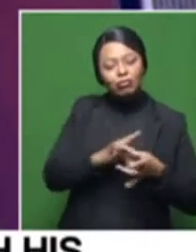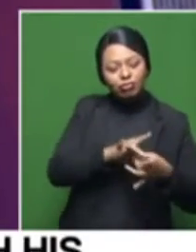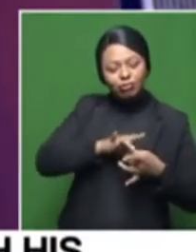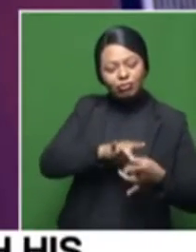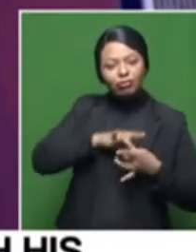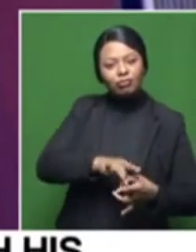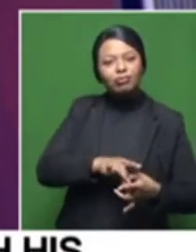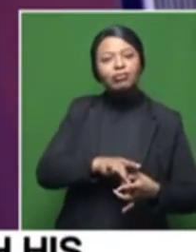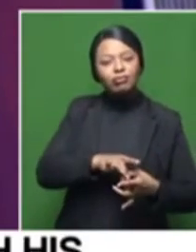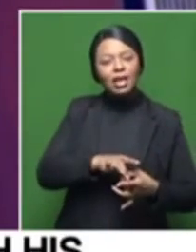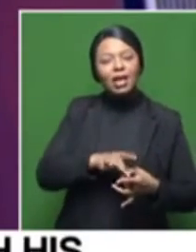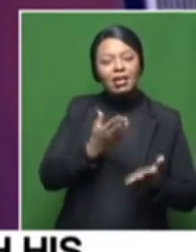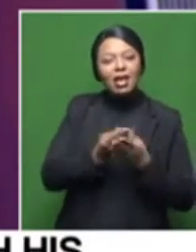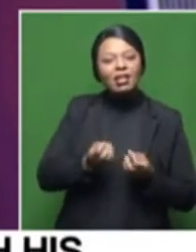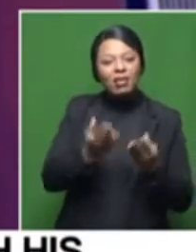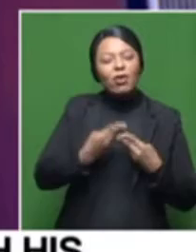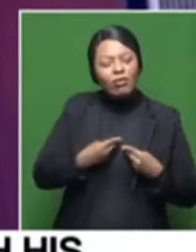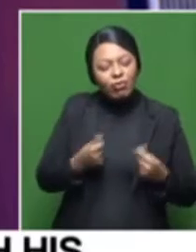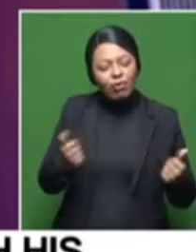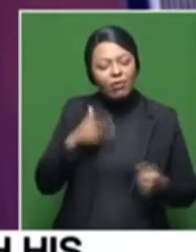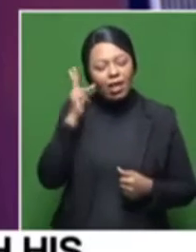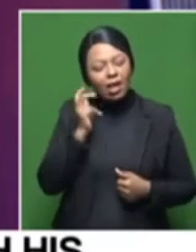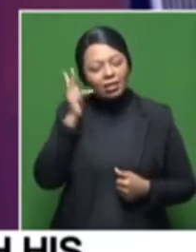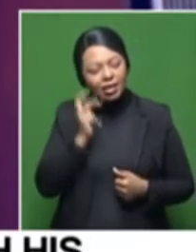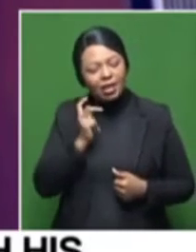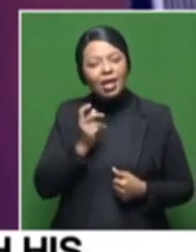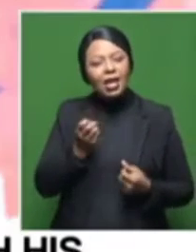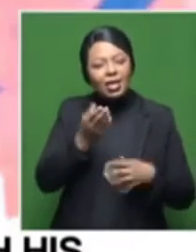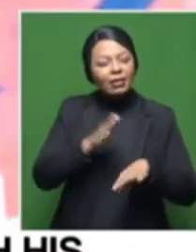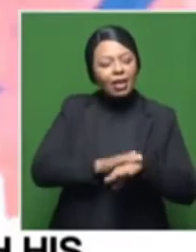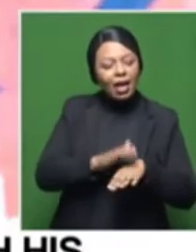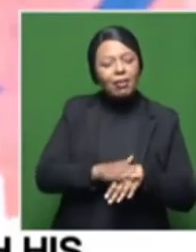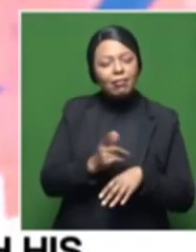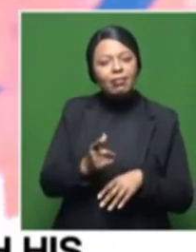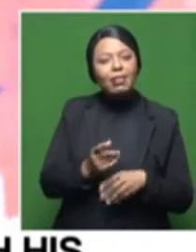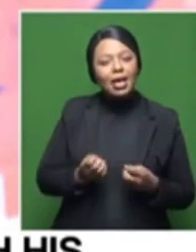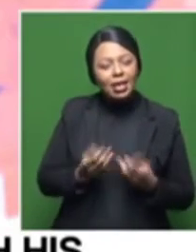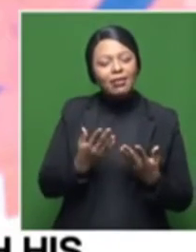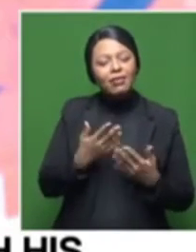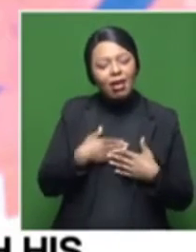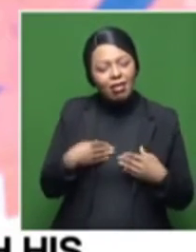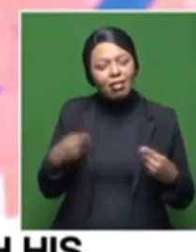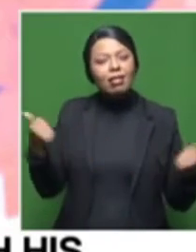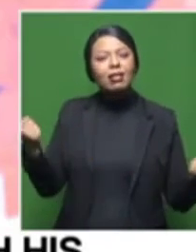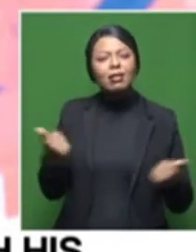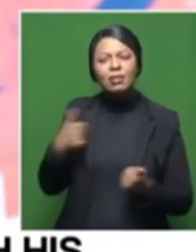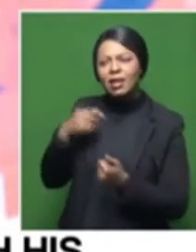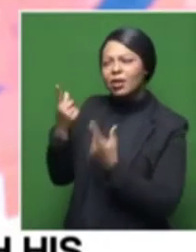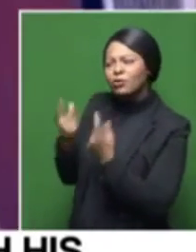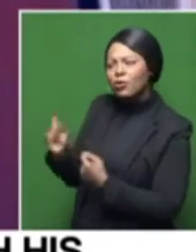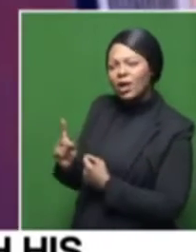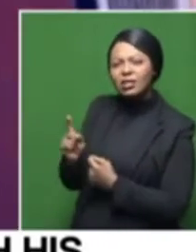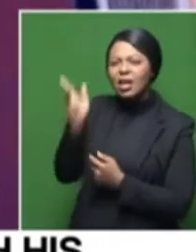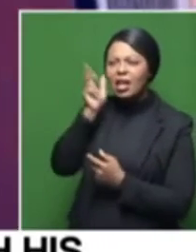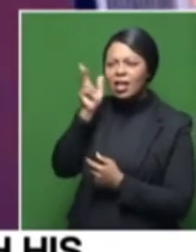it heals. It really heals. Yeah. Listen to it. Give it time. Yeah. And how do I do that? Just give us the download. So my